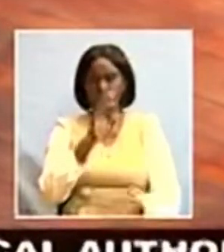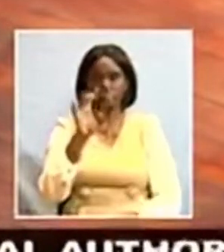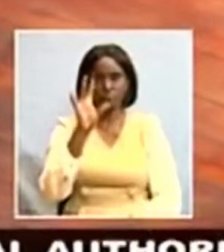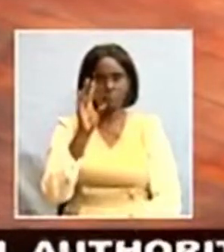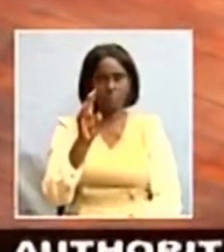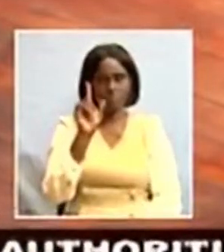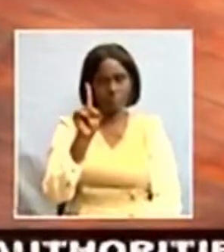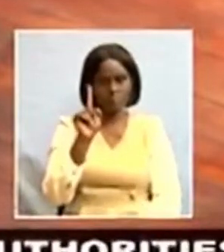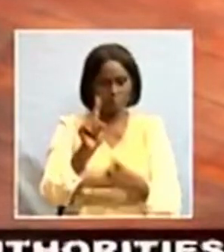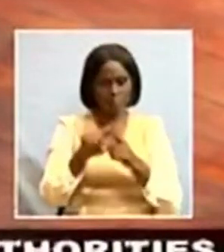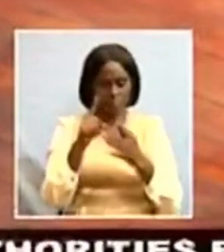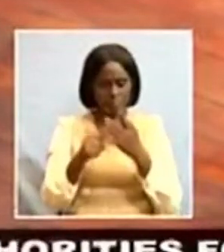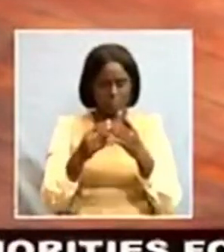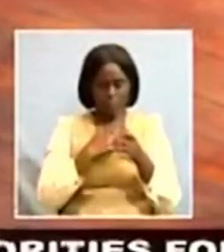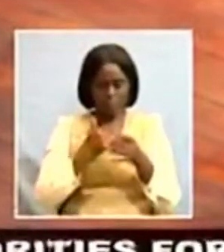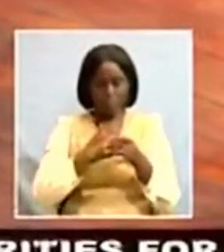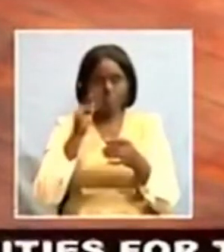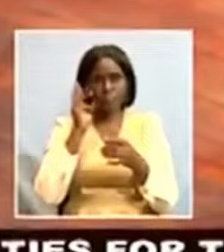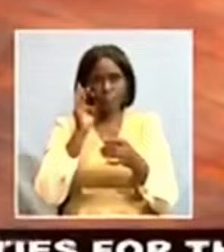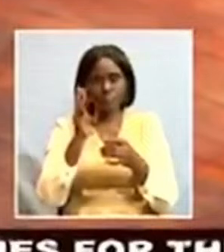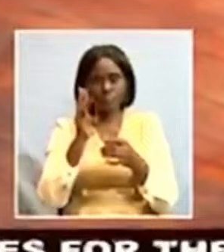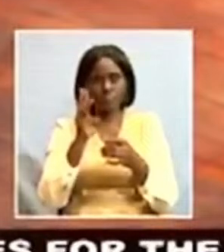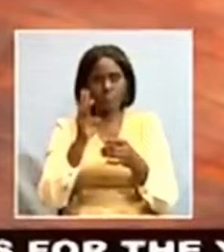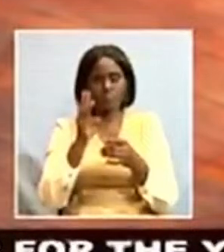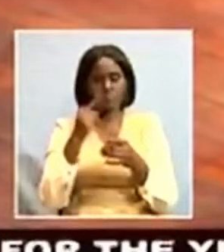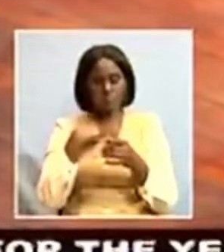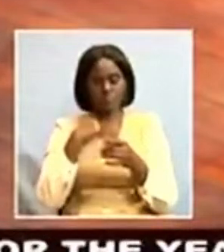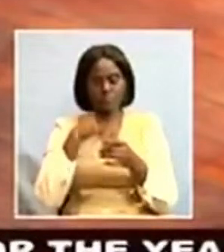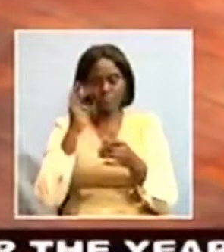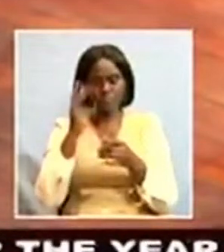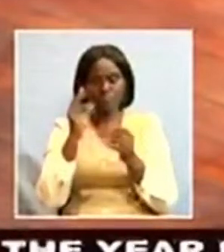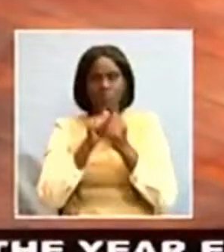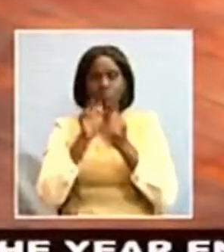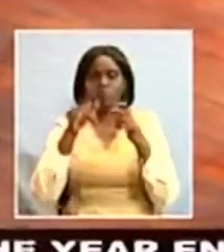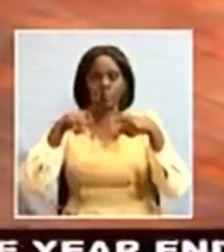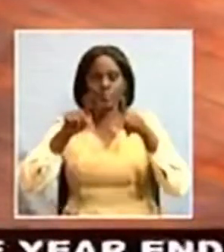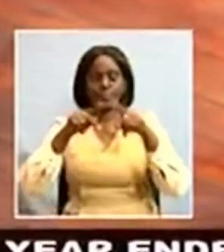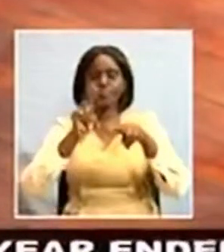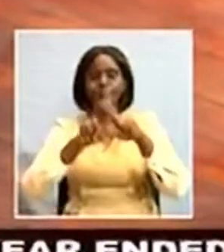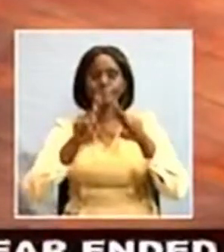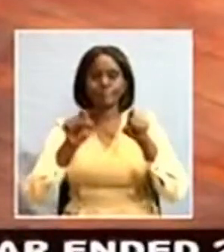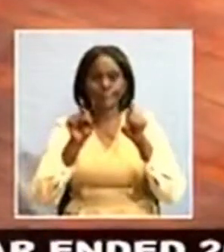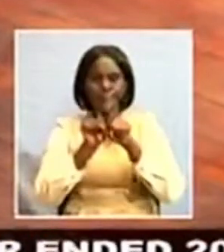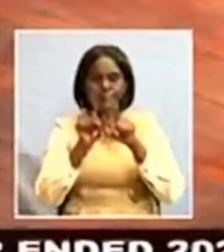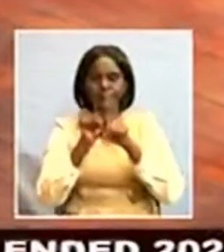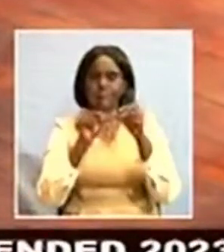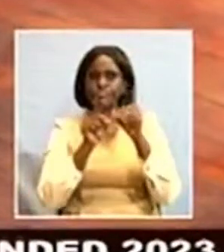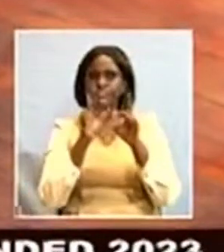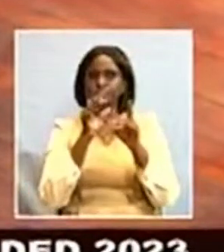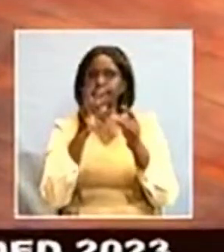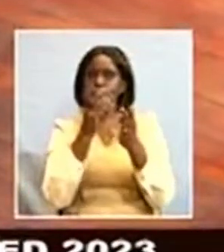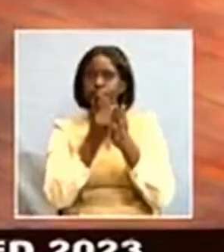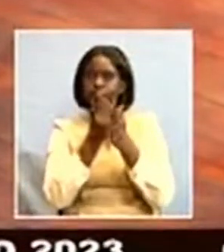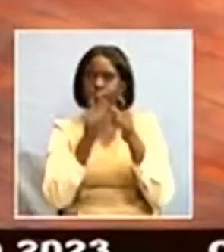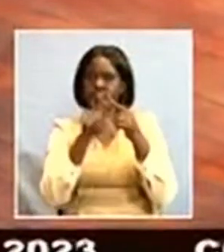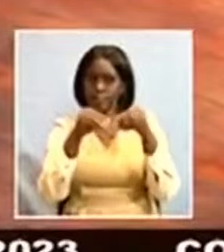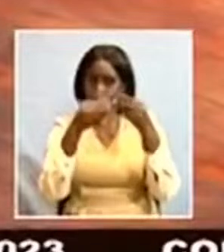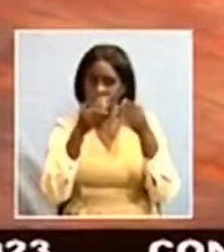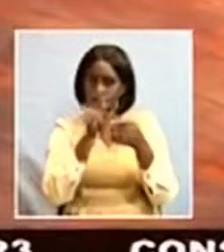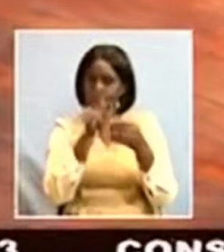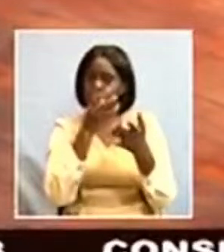507,771. However, I would, with your permission, Chair, like the Director of Finance to give the figures.